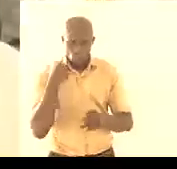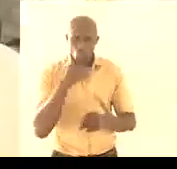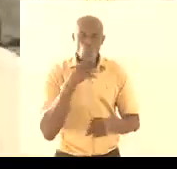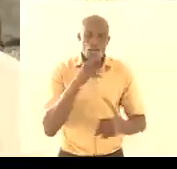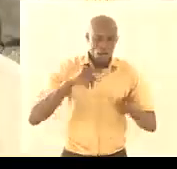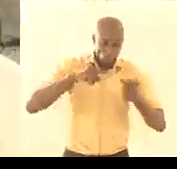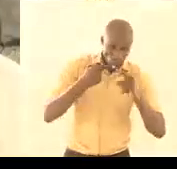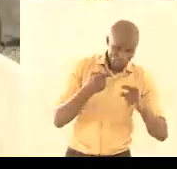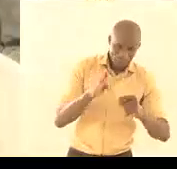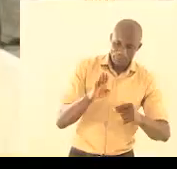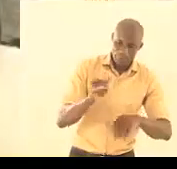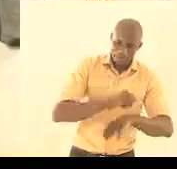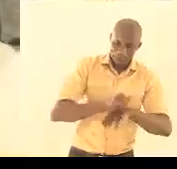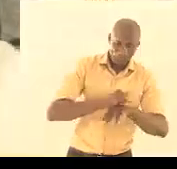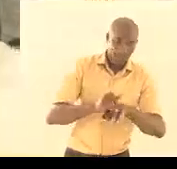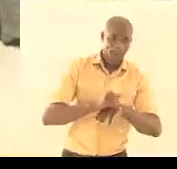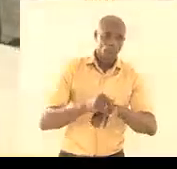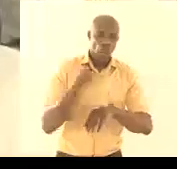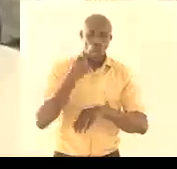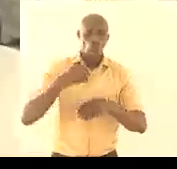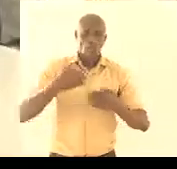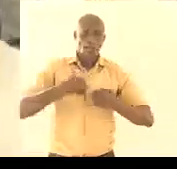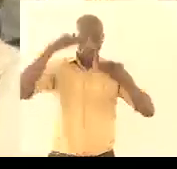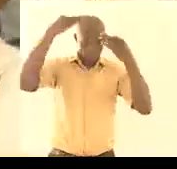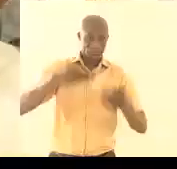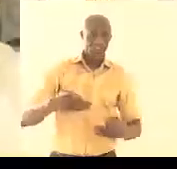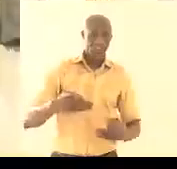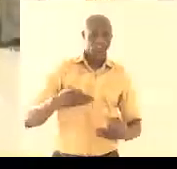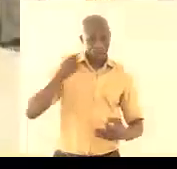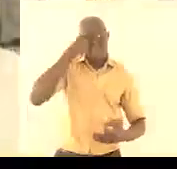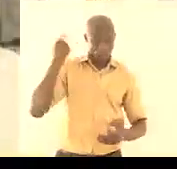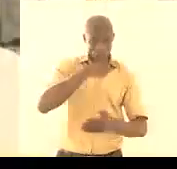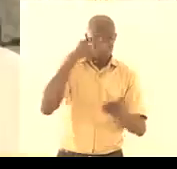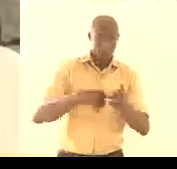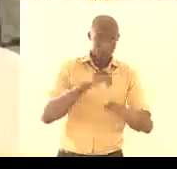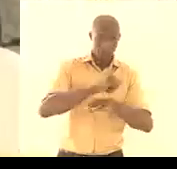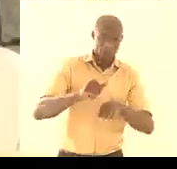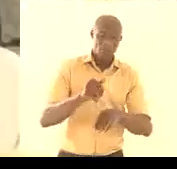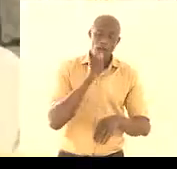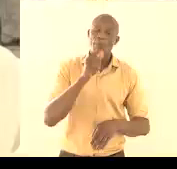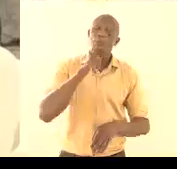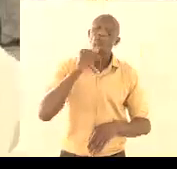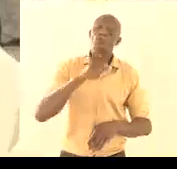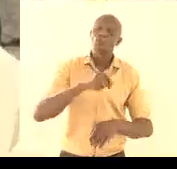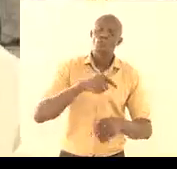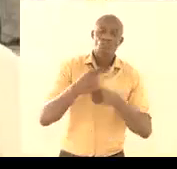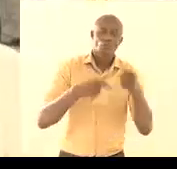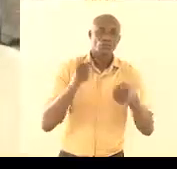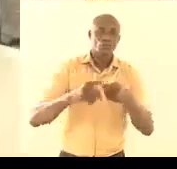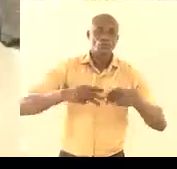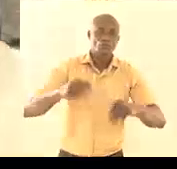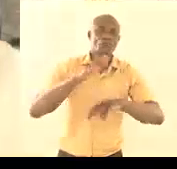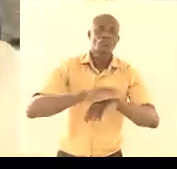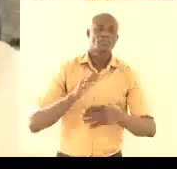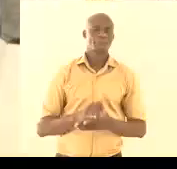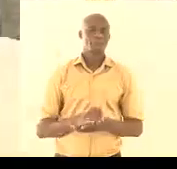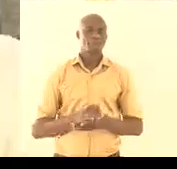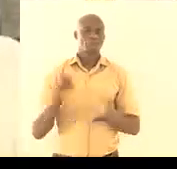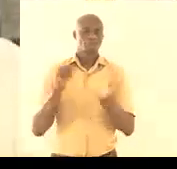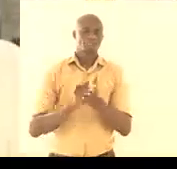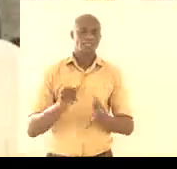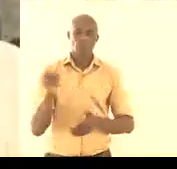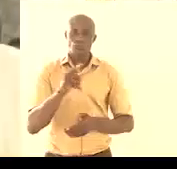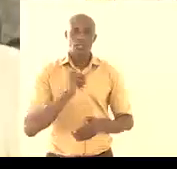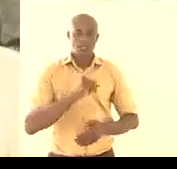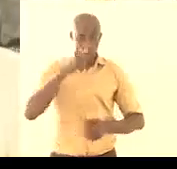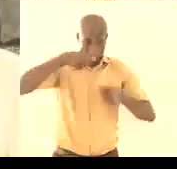People who were wounded by betrayal, who have decided that on account of this betrayal, I am not going to move on. That